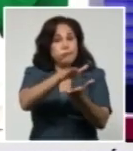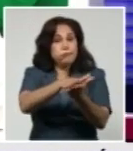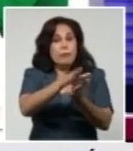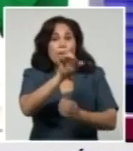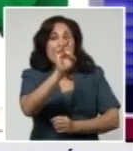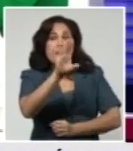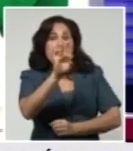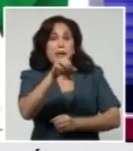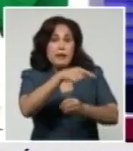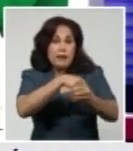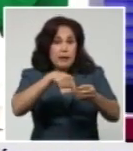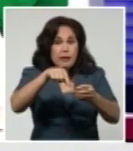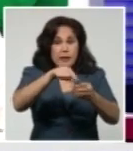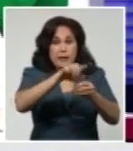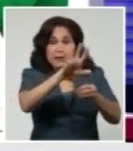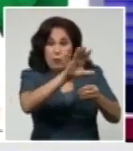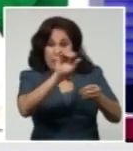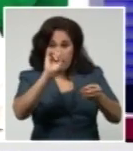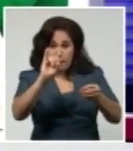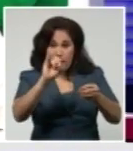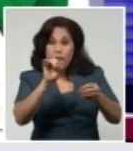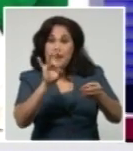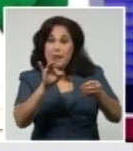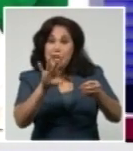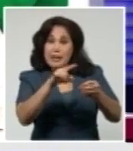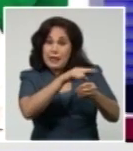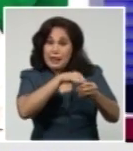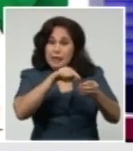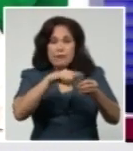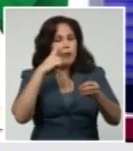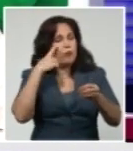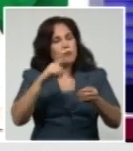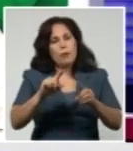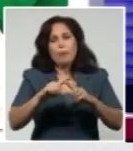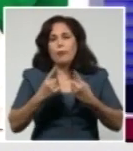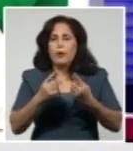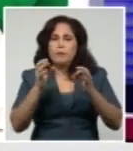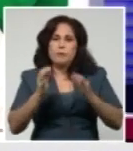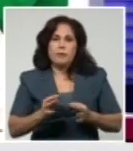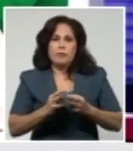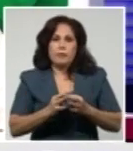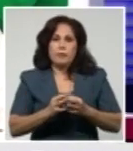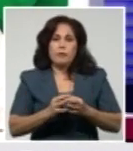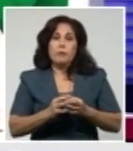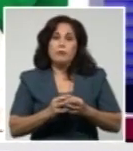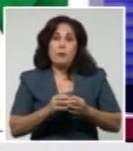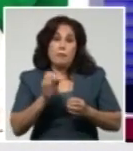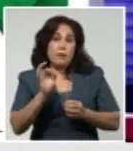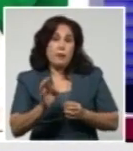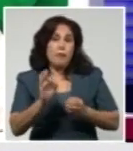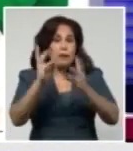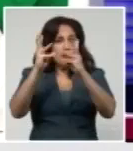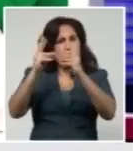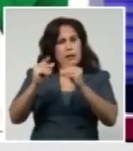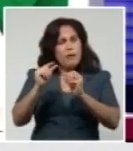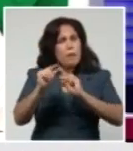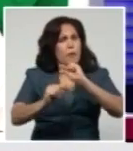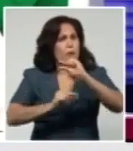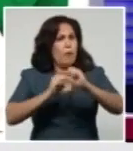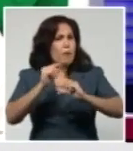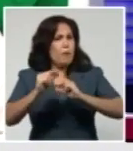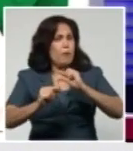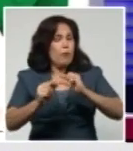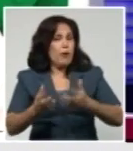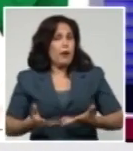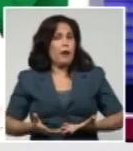yesterday are between 20 and 39 years of age. 31 are between 40 and 59, and 12